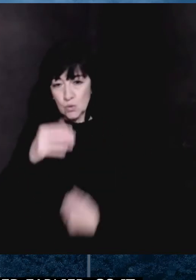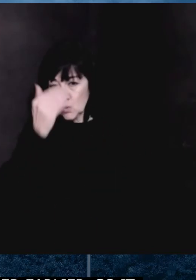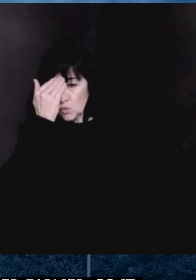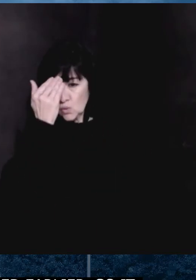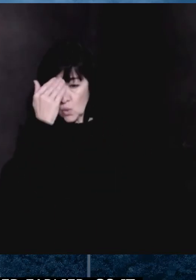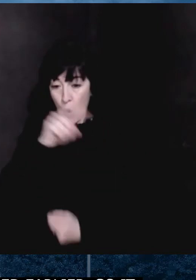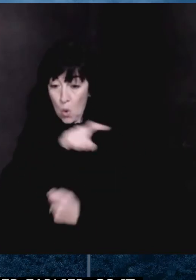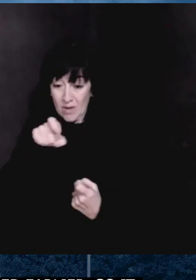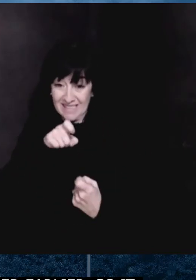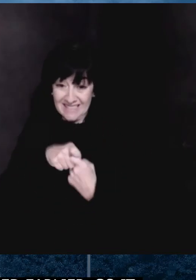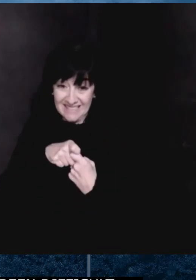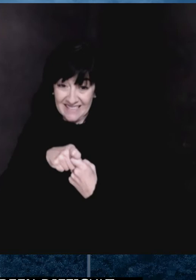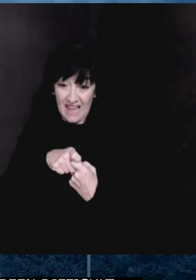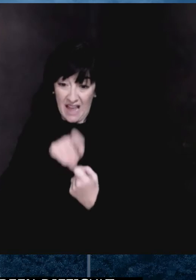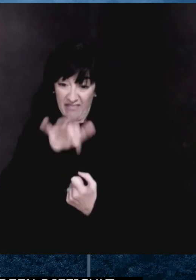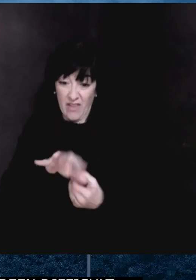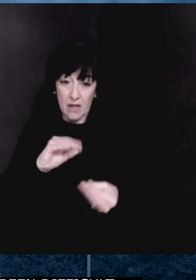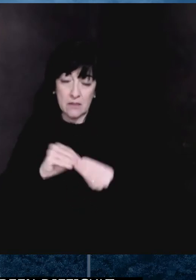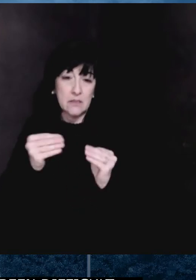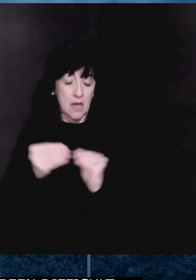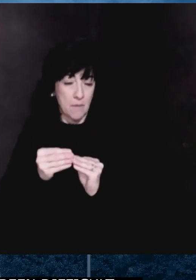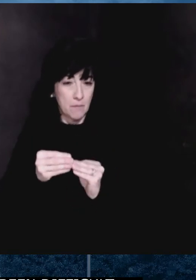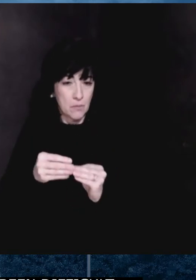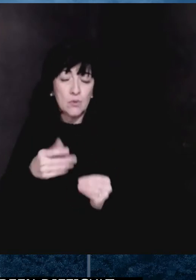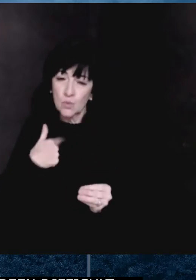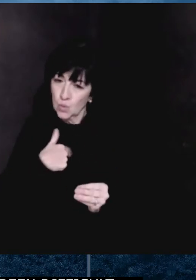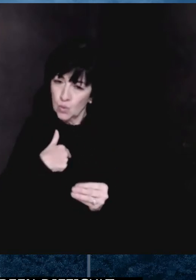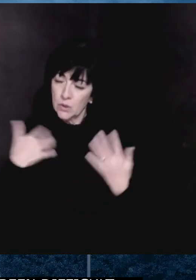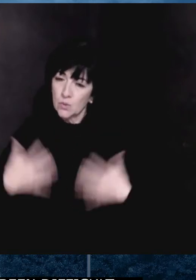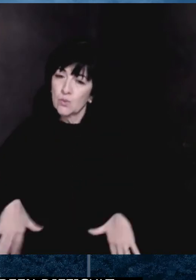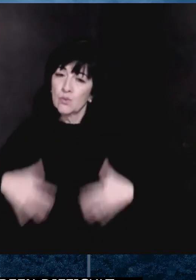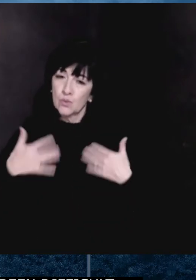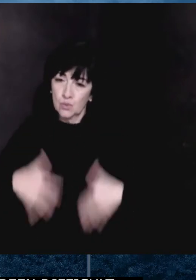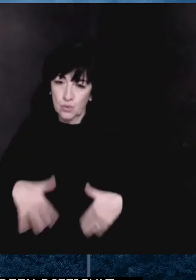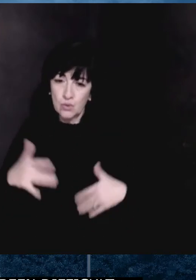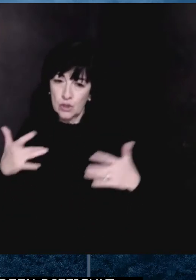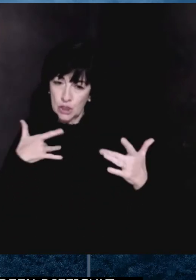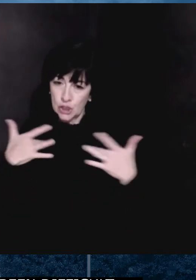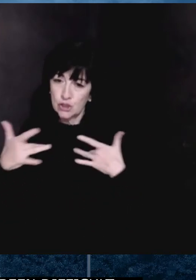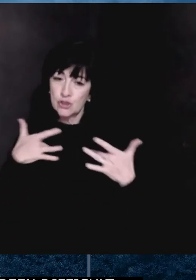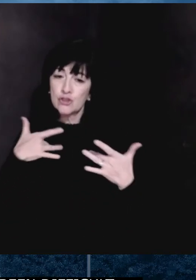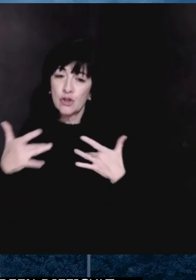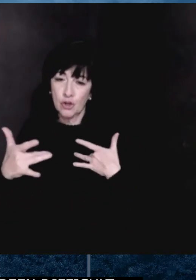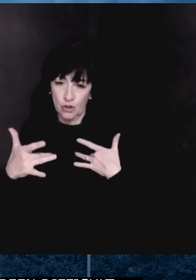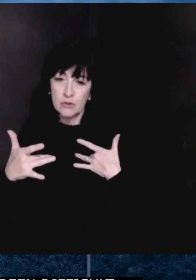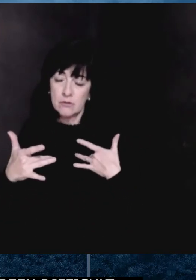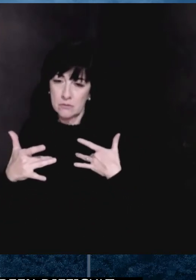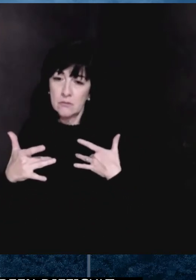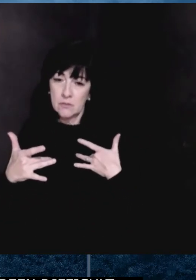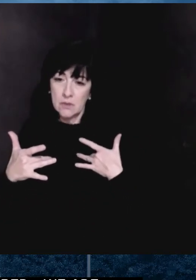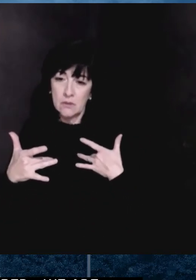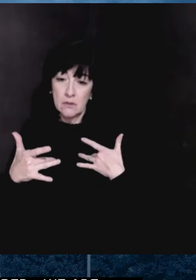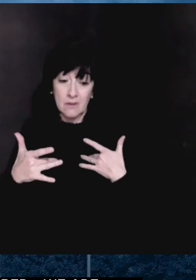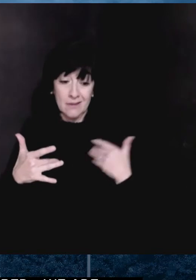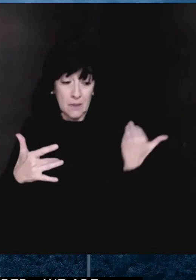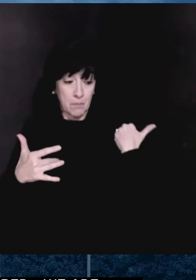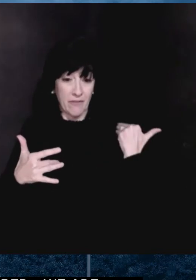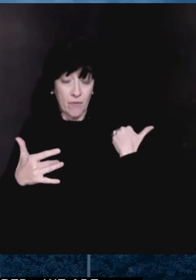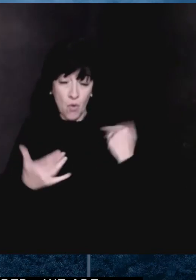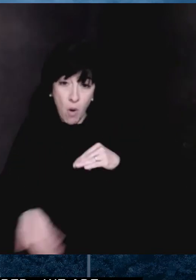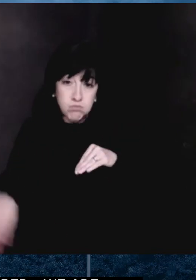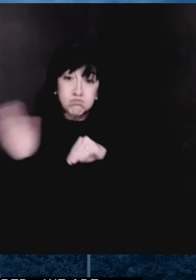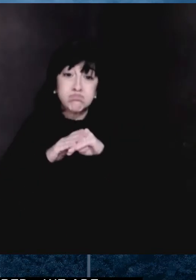number. We are incredibly concerned about a surge on top of a surge. We saw the surge coming out